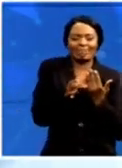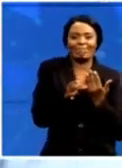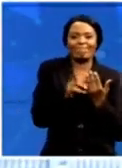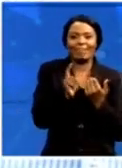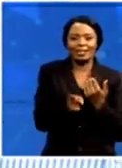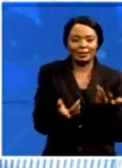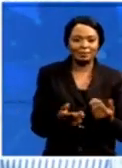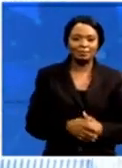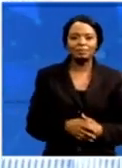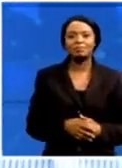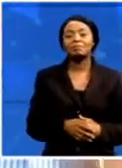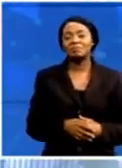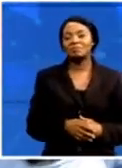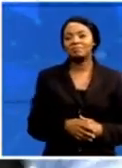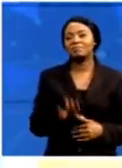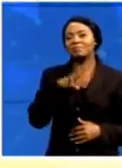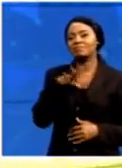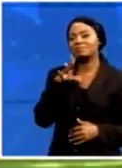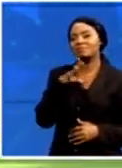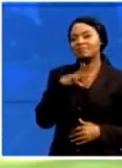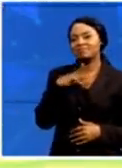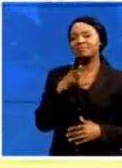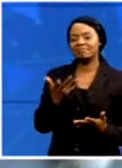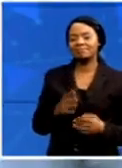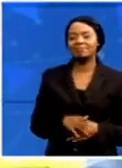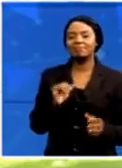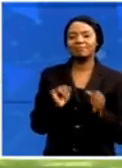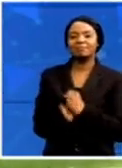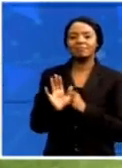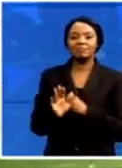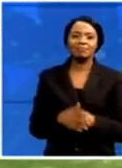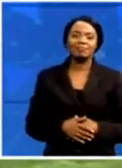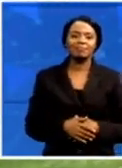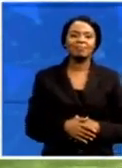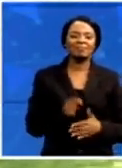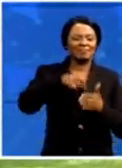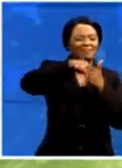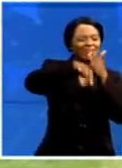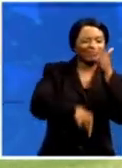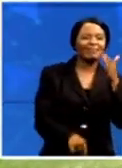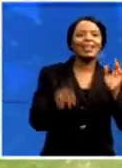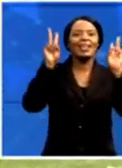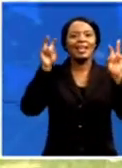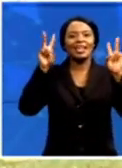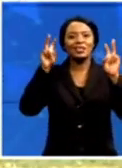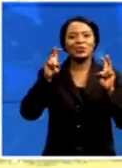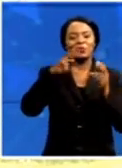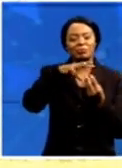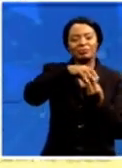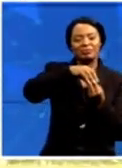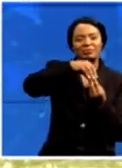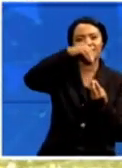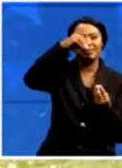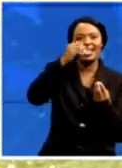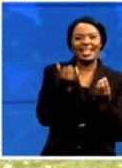Clive Garrett, just giving us a bit more context around this issue of the green gold known